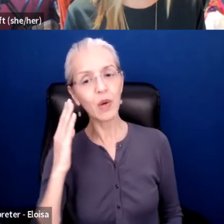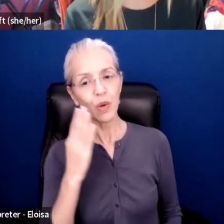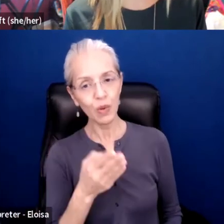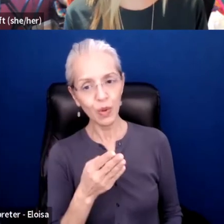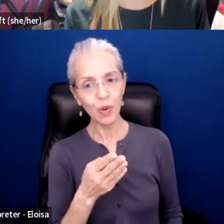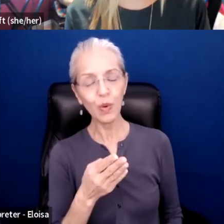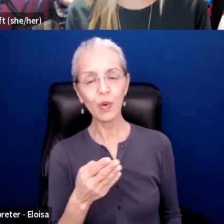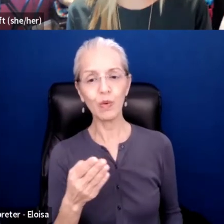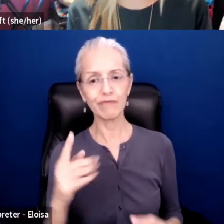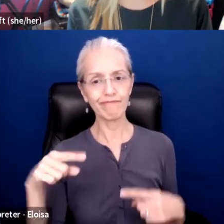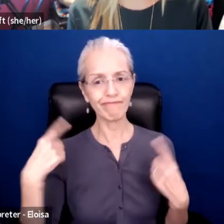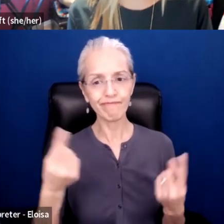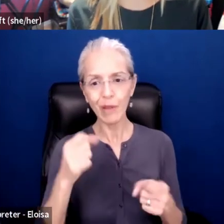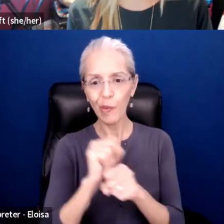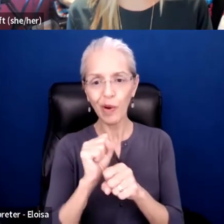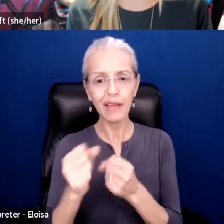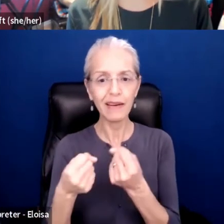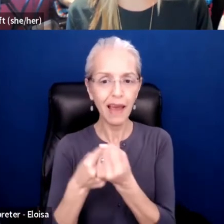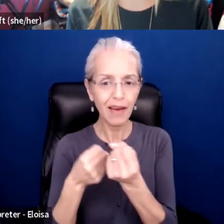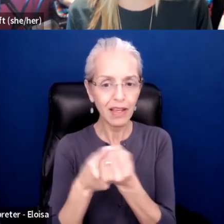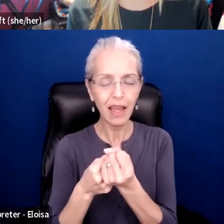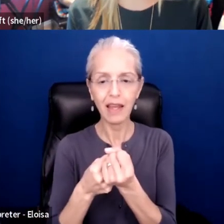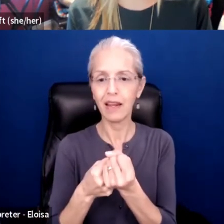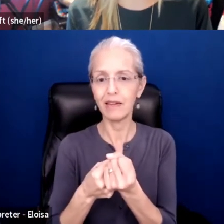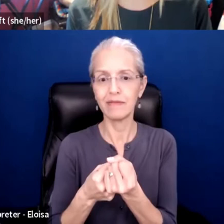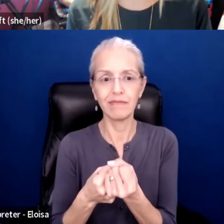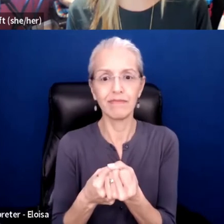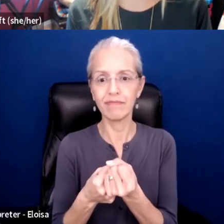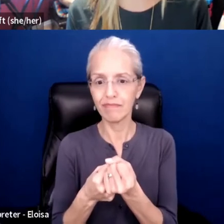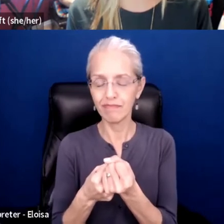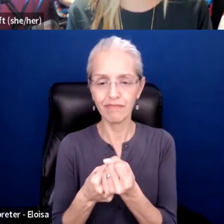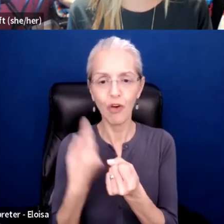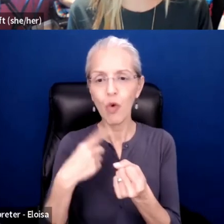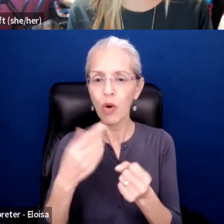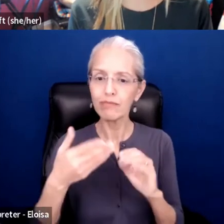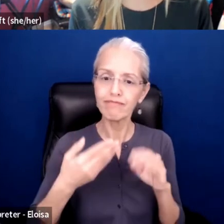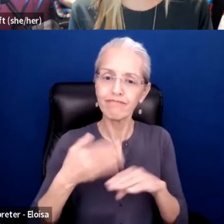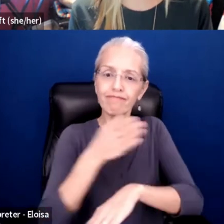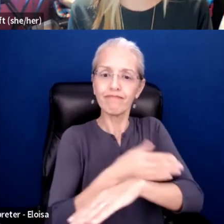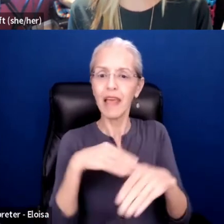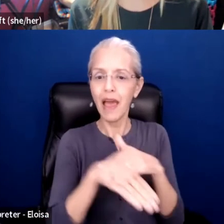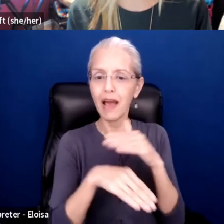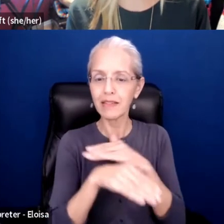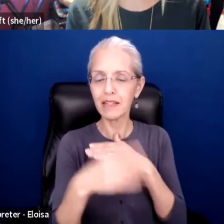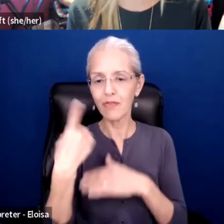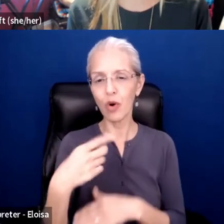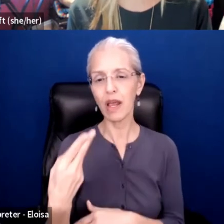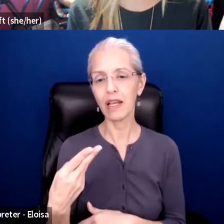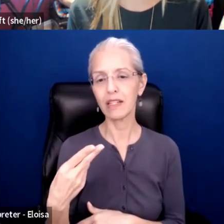you have been working and advocating for, you know, better access to home and community-based services for